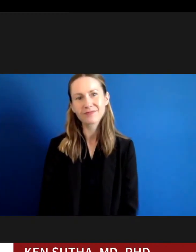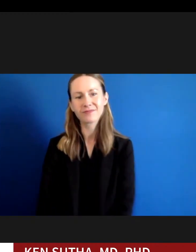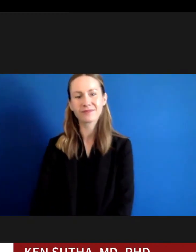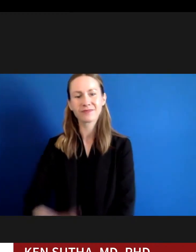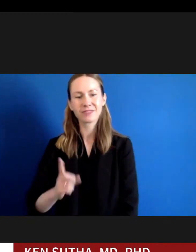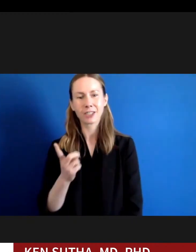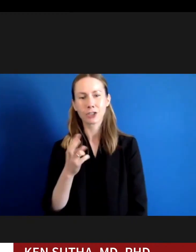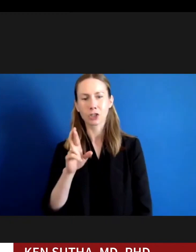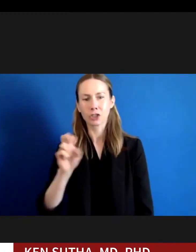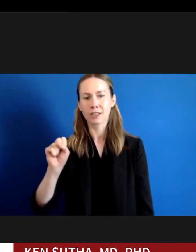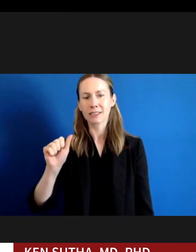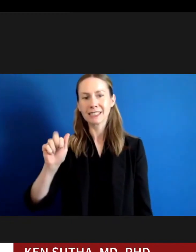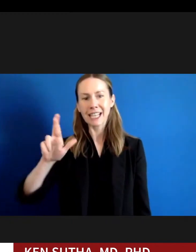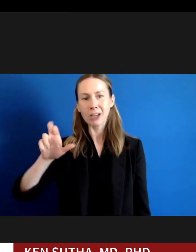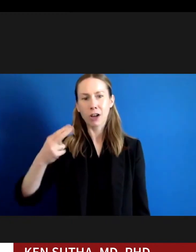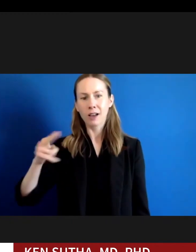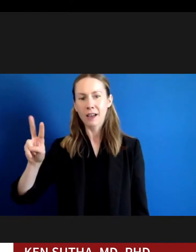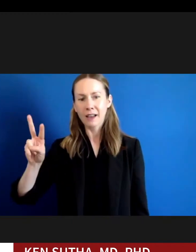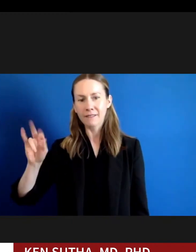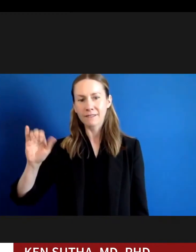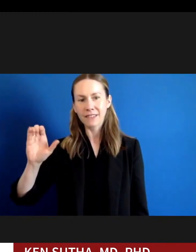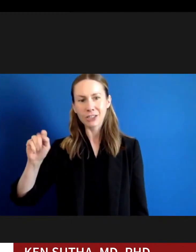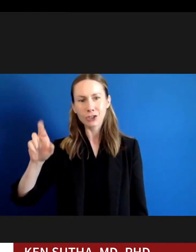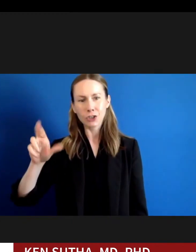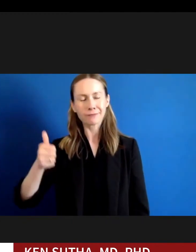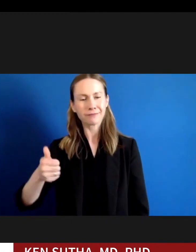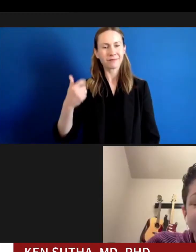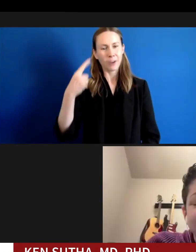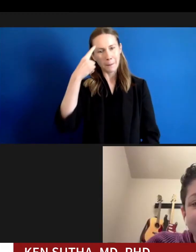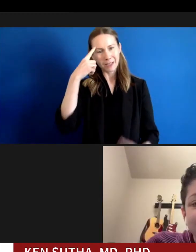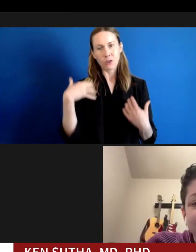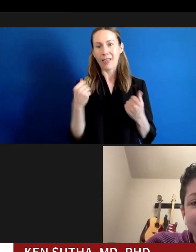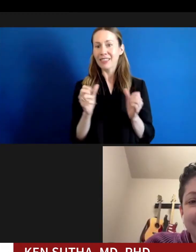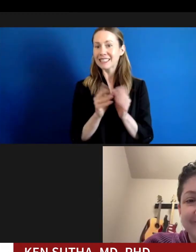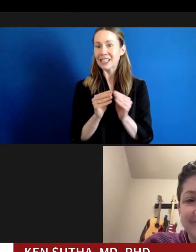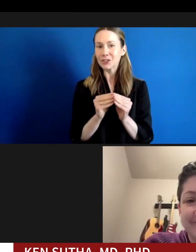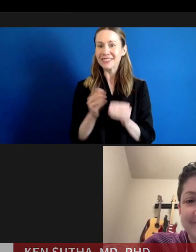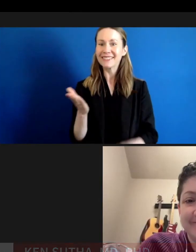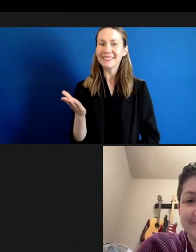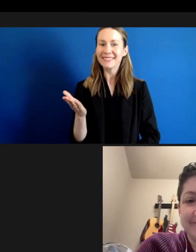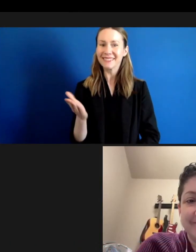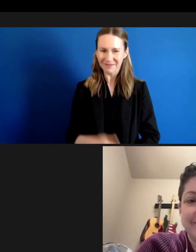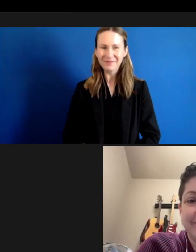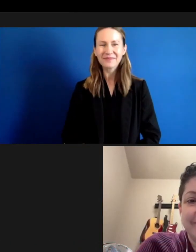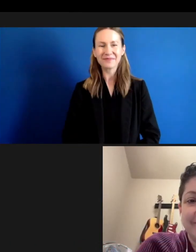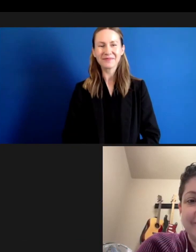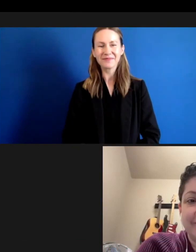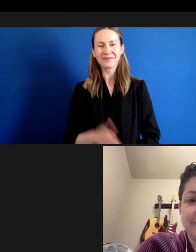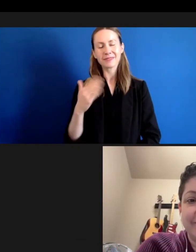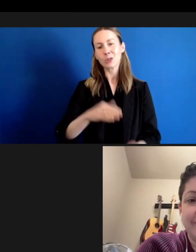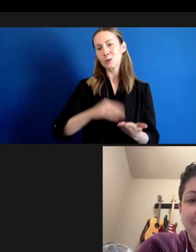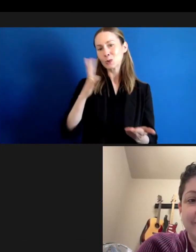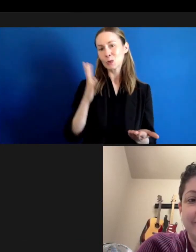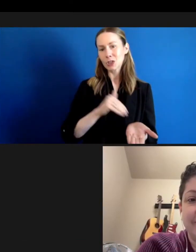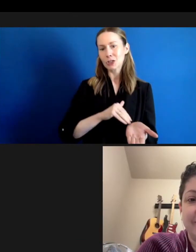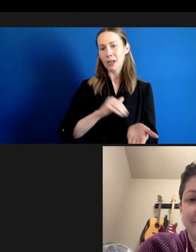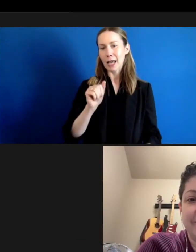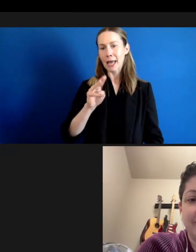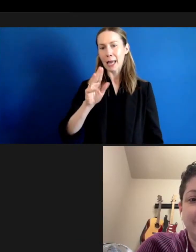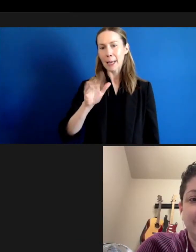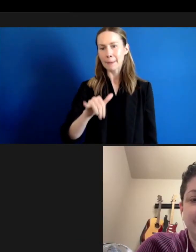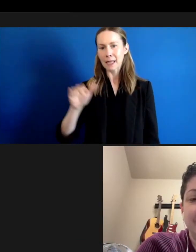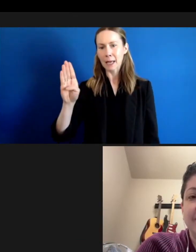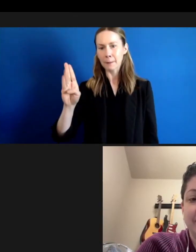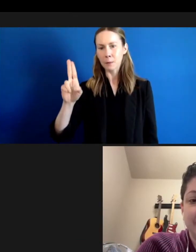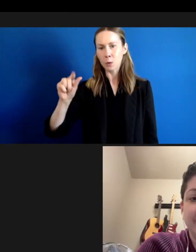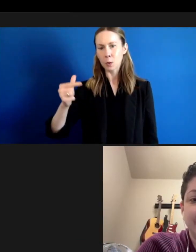Dr. Sarah Victor from the mental health session. Next, we have student Dr. Amy Bagwadia from